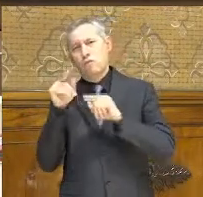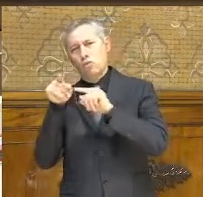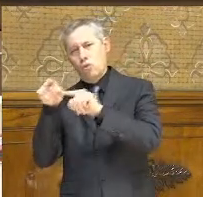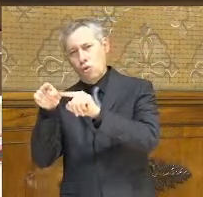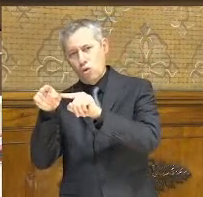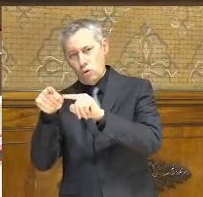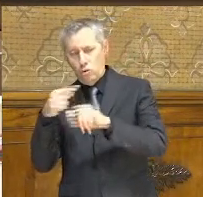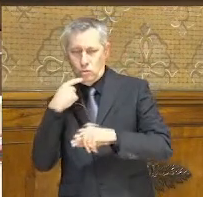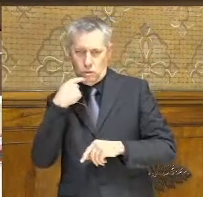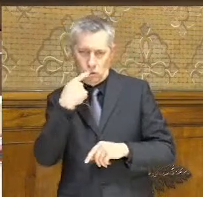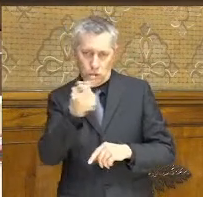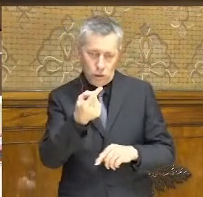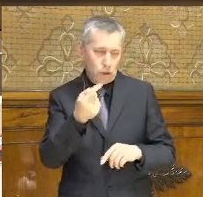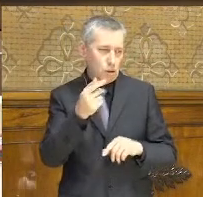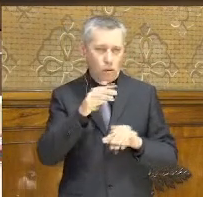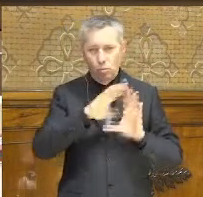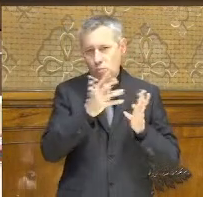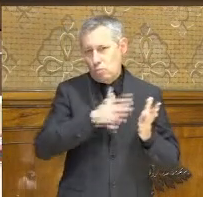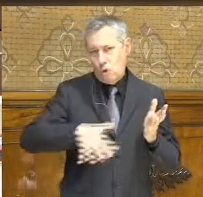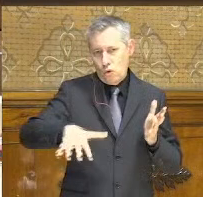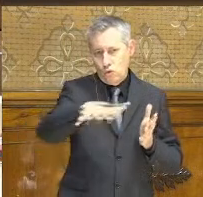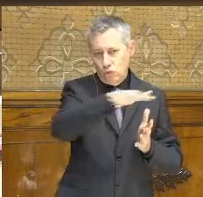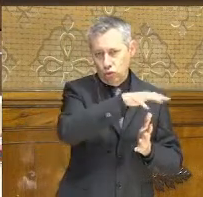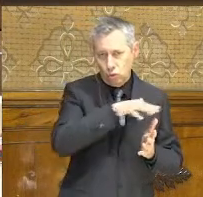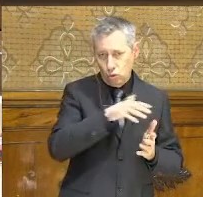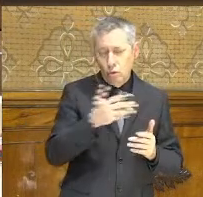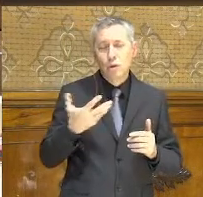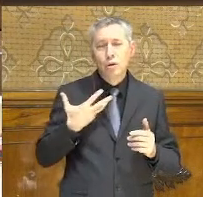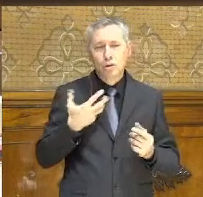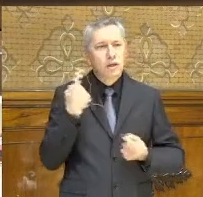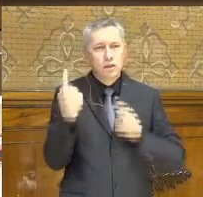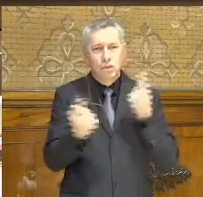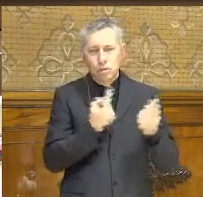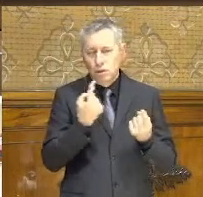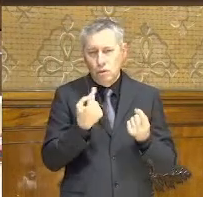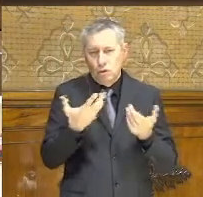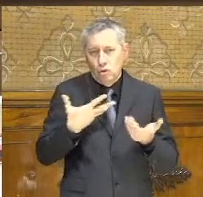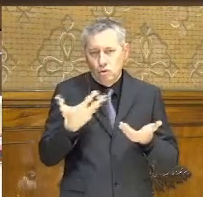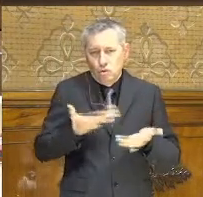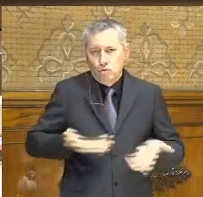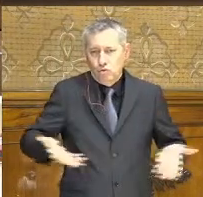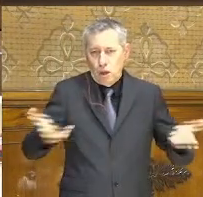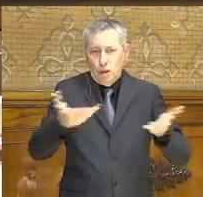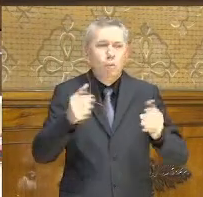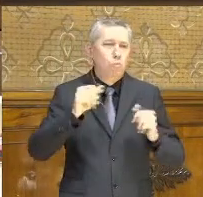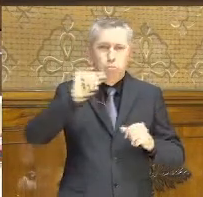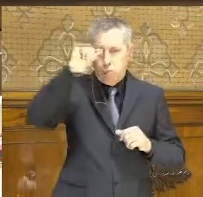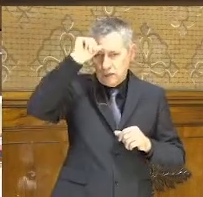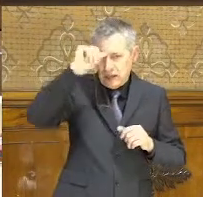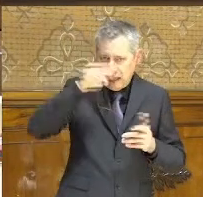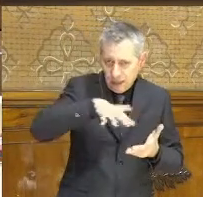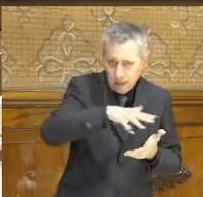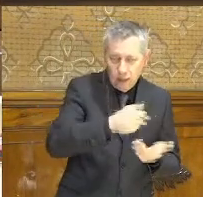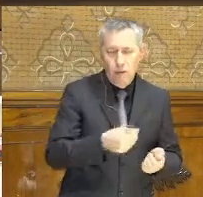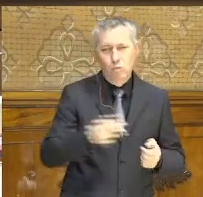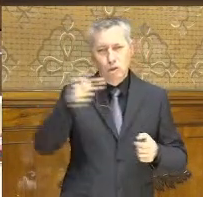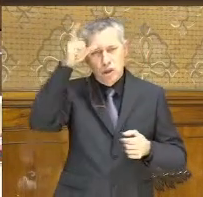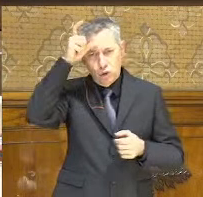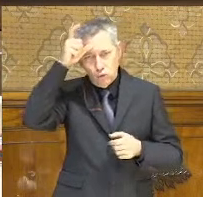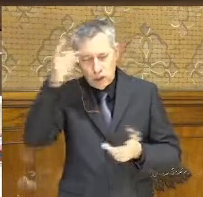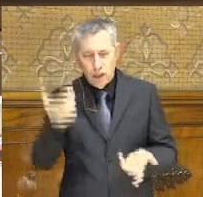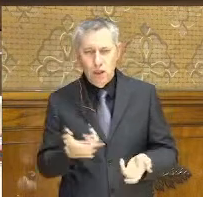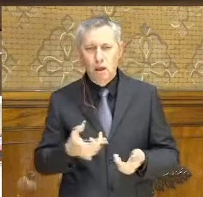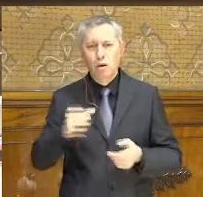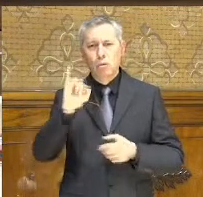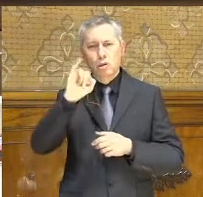this is the condition which we are in, whether it's in India, or whether it's in Turkey, or whether it's in Iraq. So